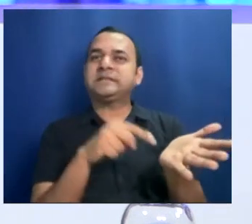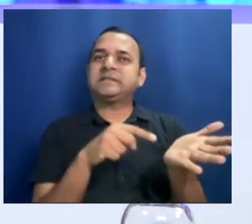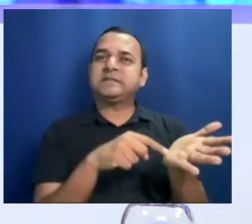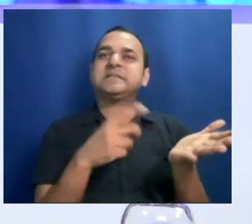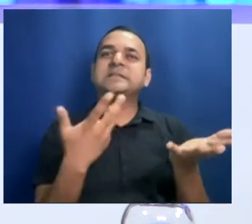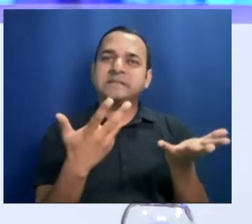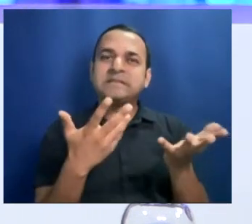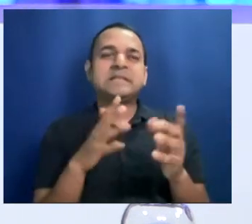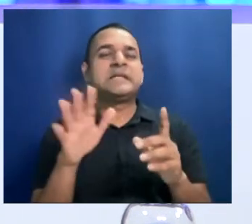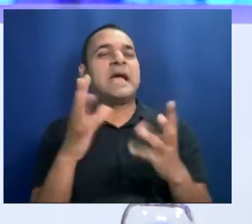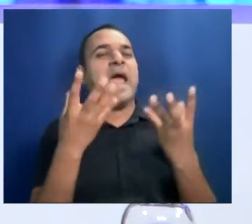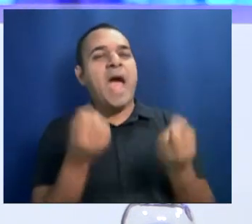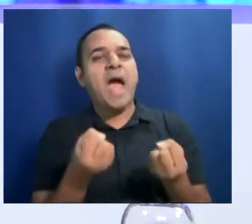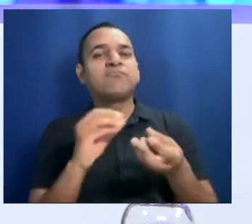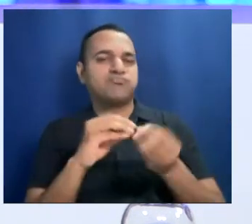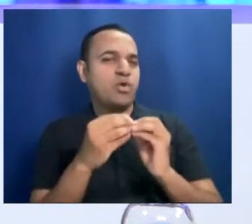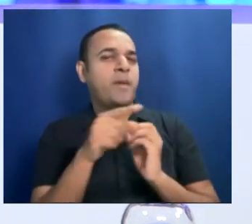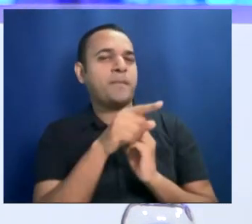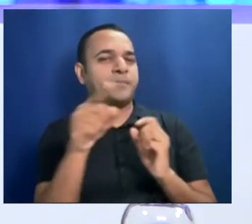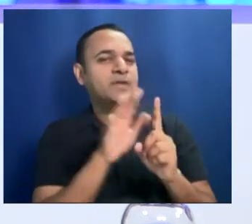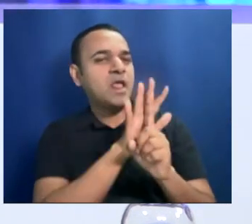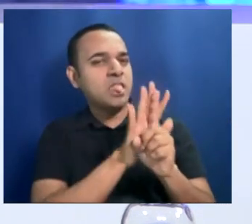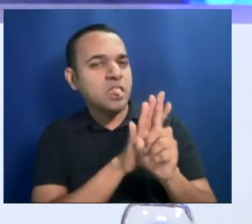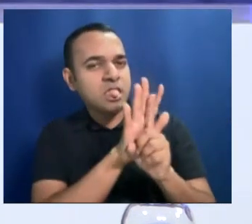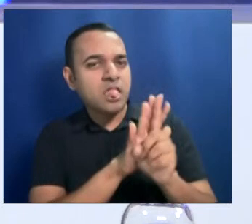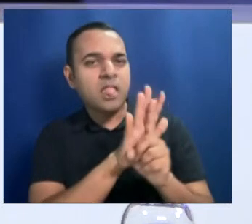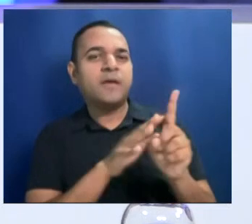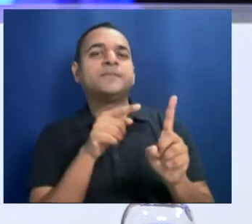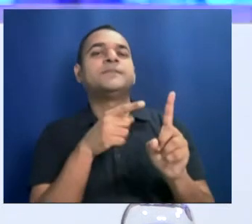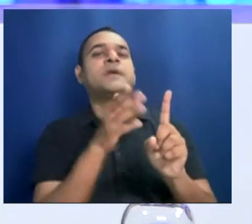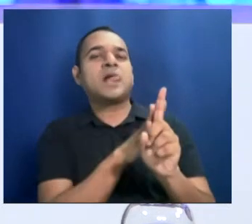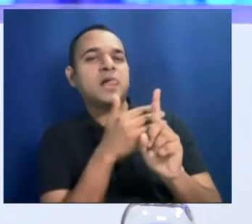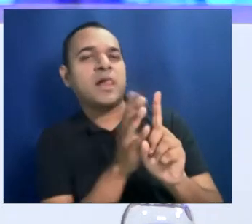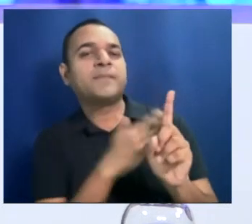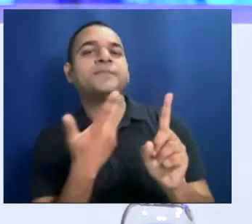workloads, stress connected with the work, and